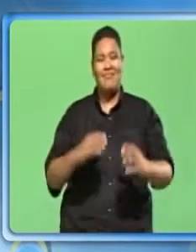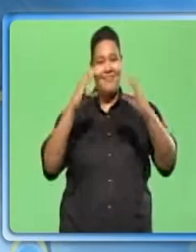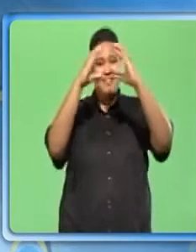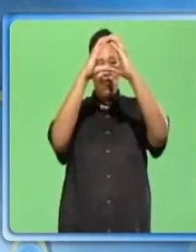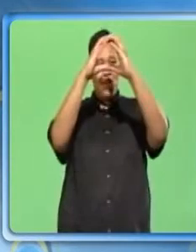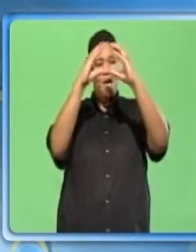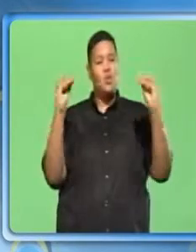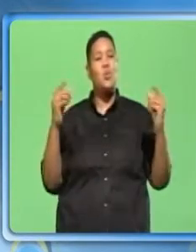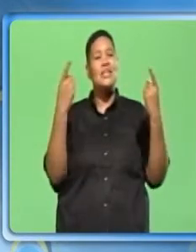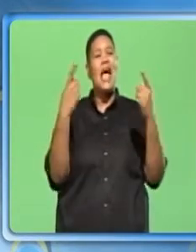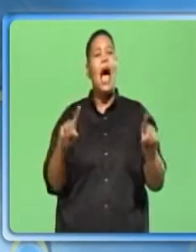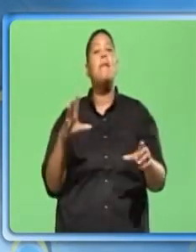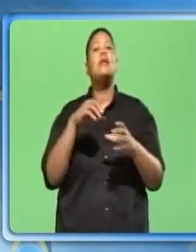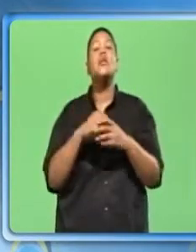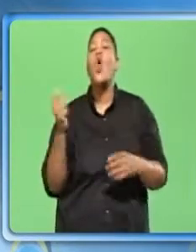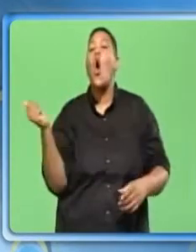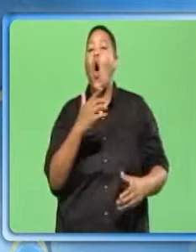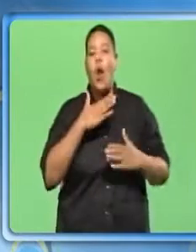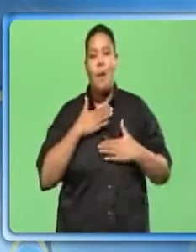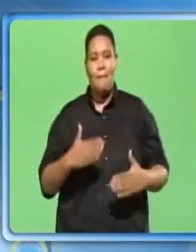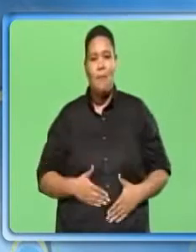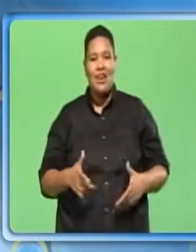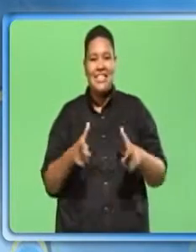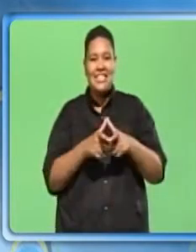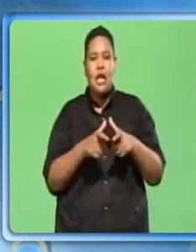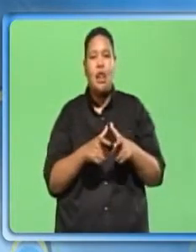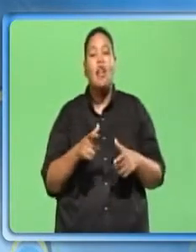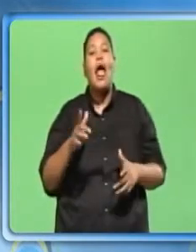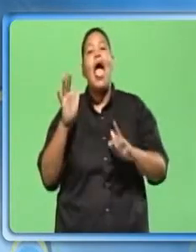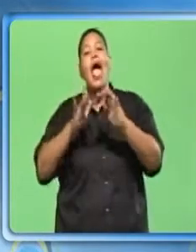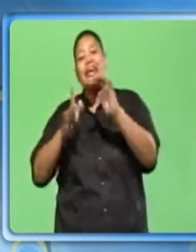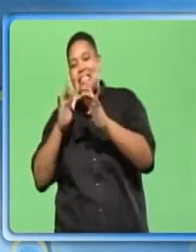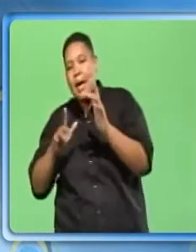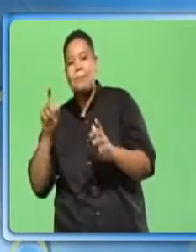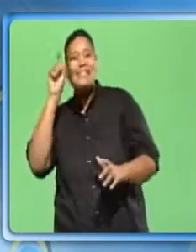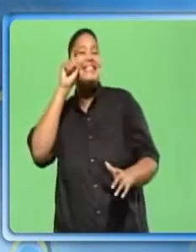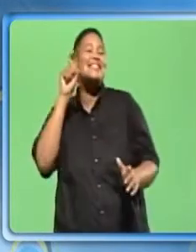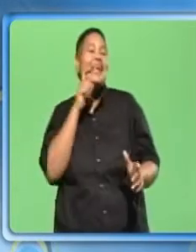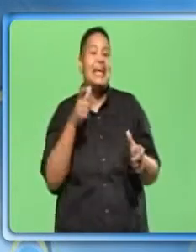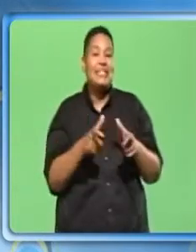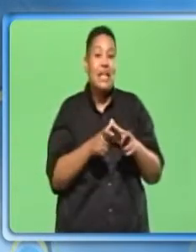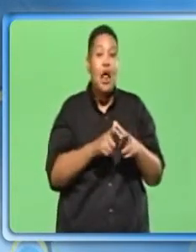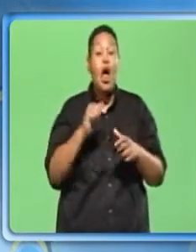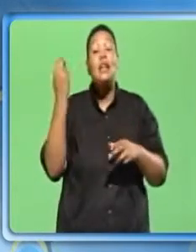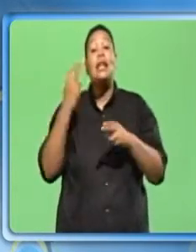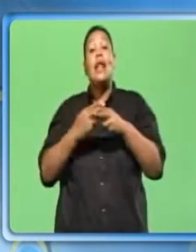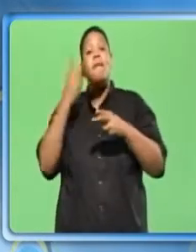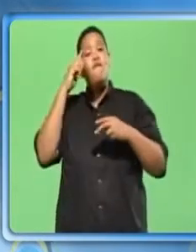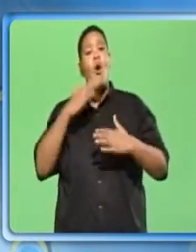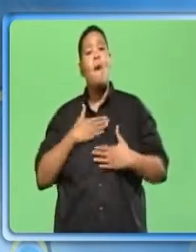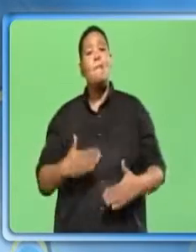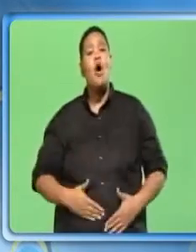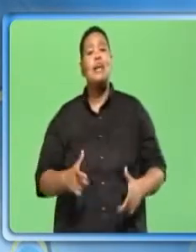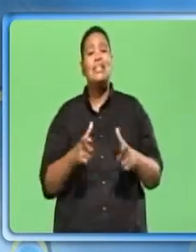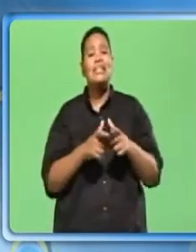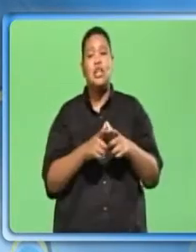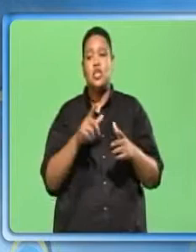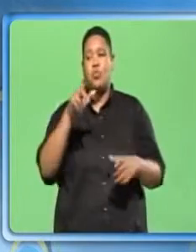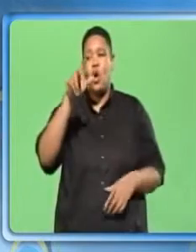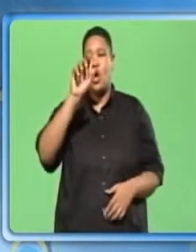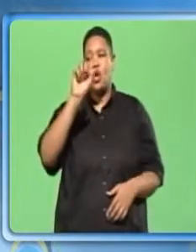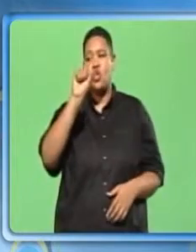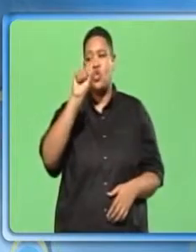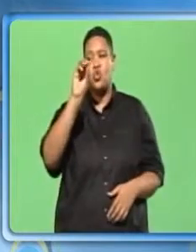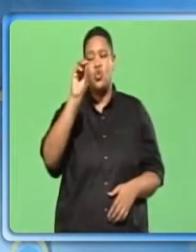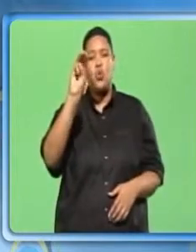Mitosis occurs in all body cells except sex cells. Another name for body cells is somatic cells,